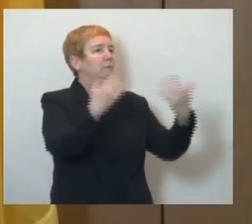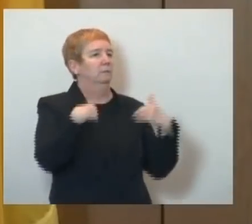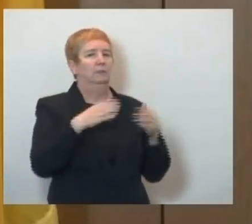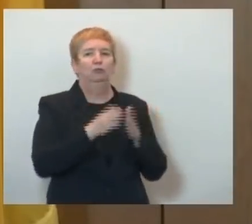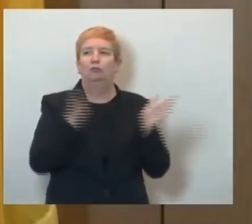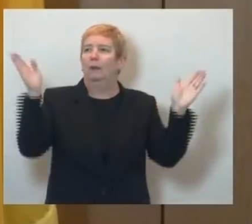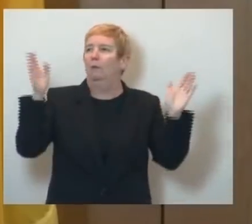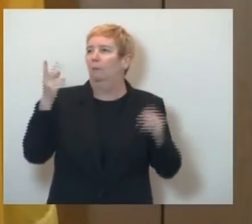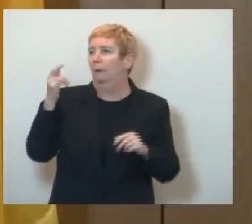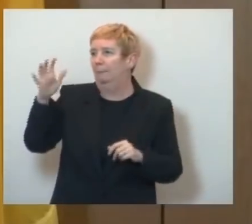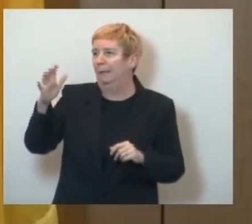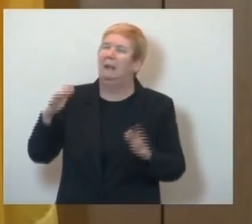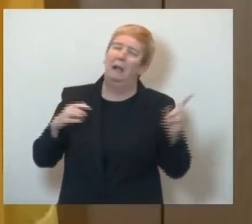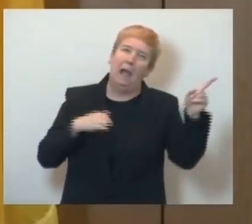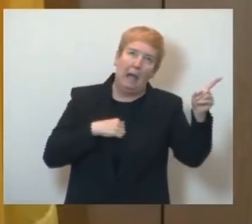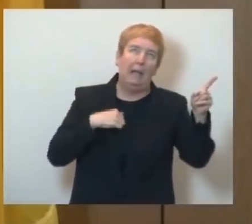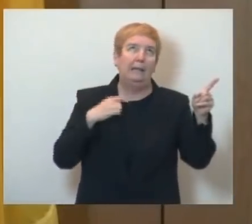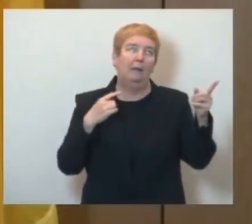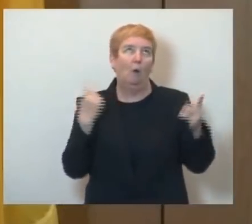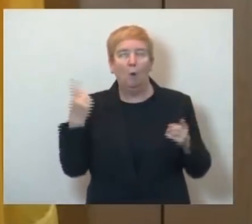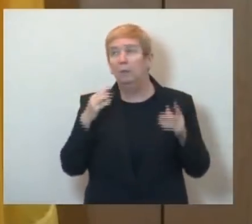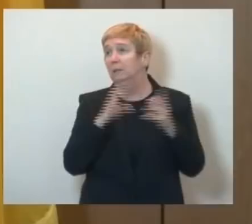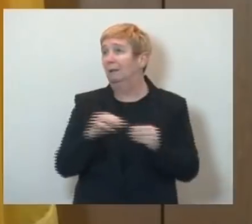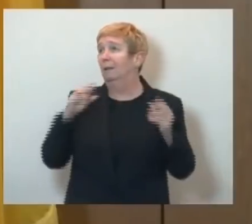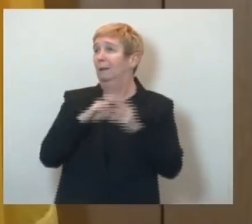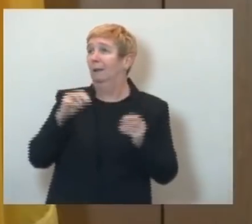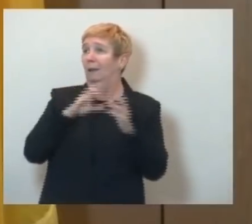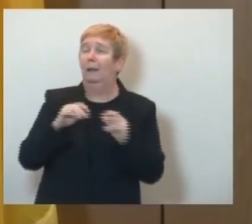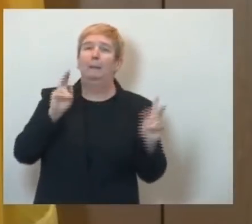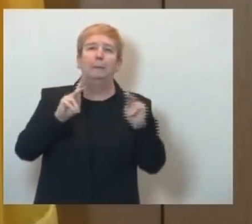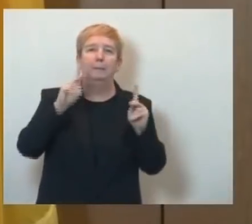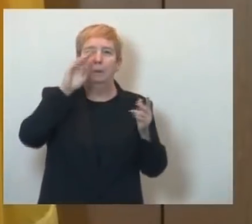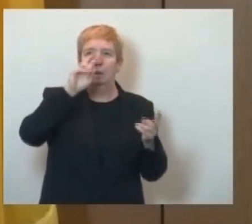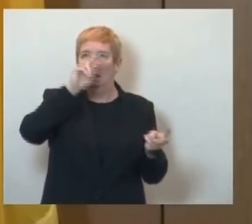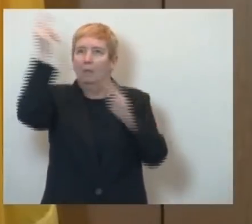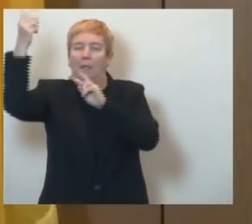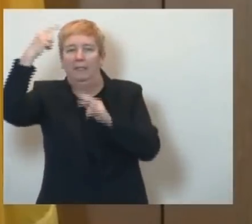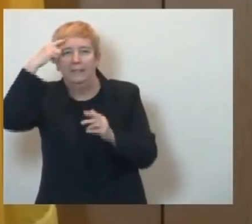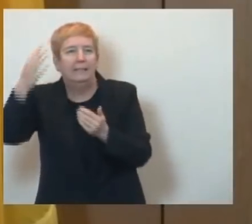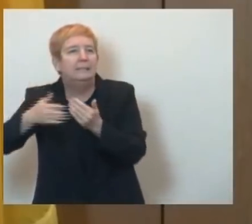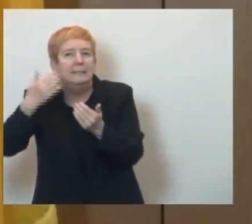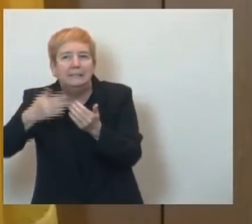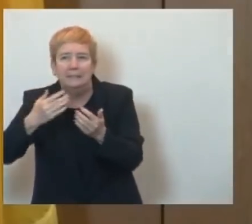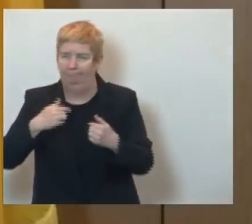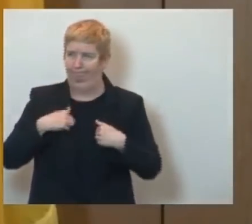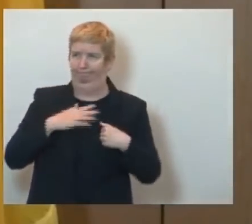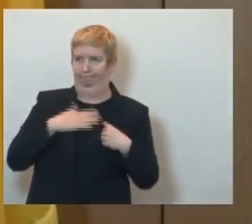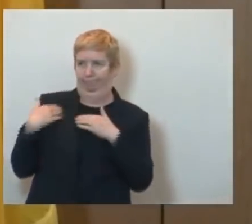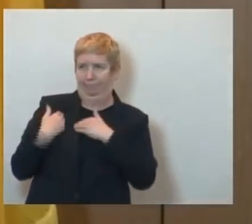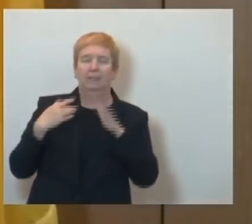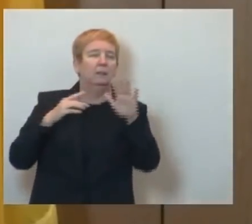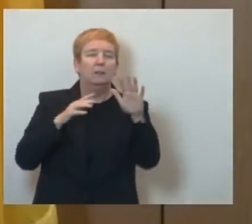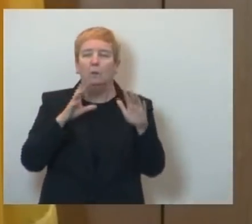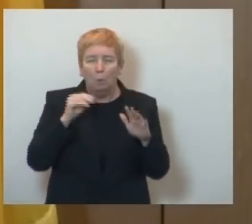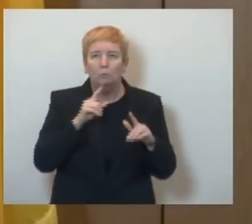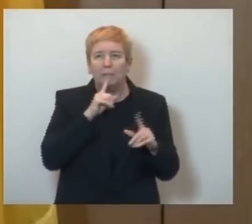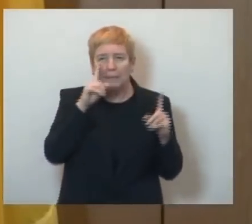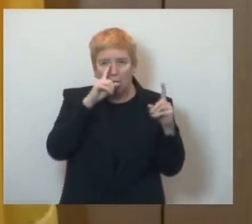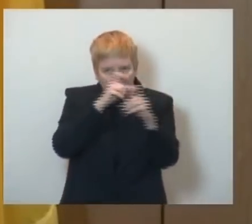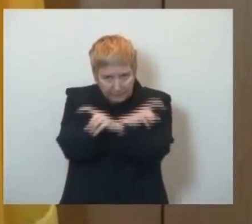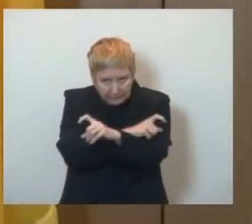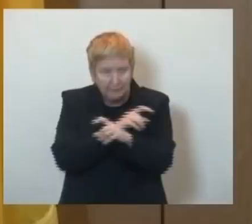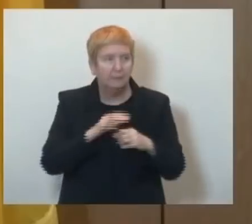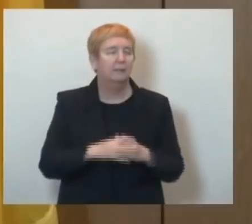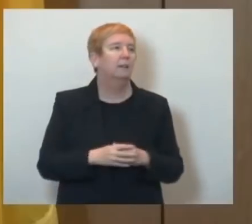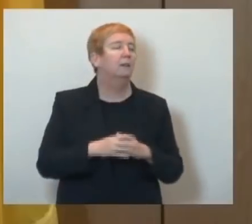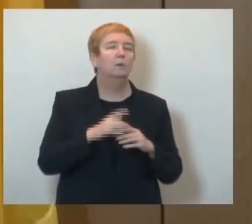incredibly easy for these laboratory leaders. It is incredibly complicated. So complicated